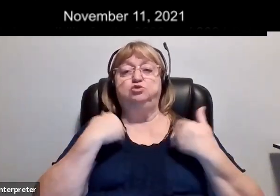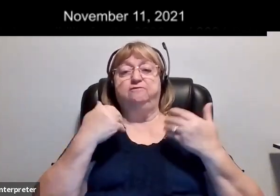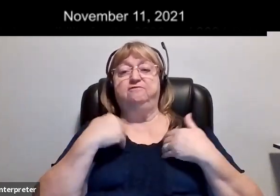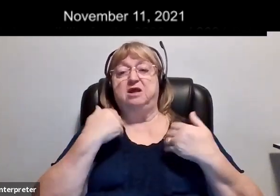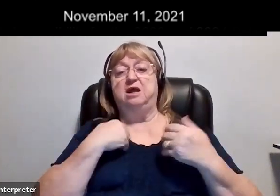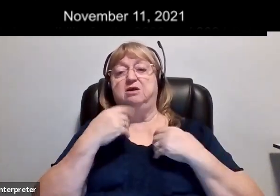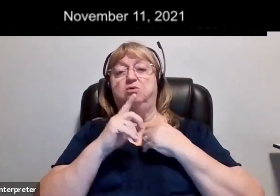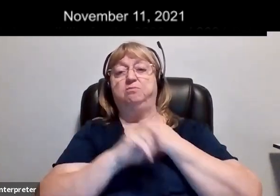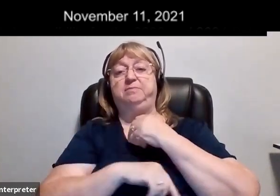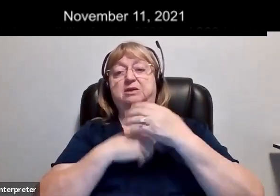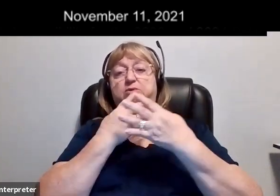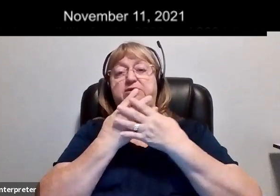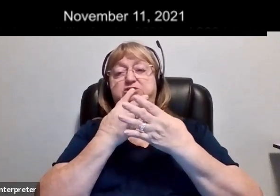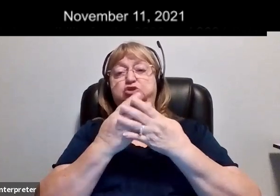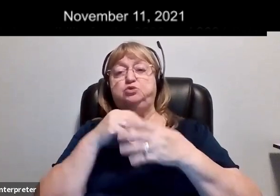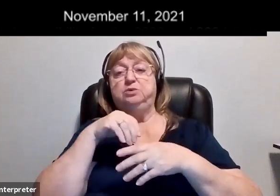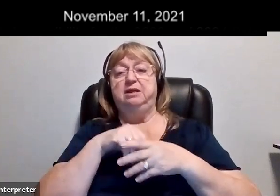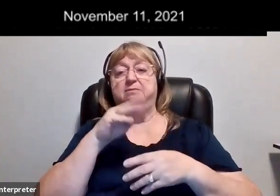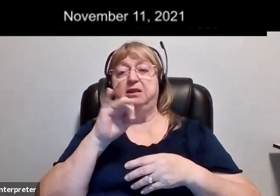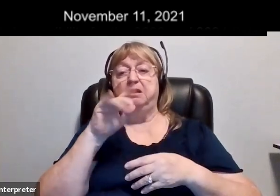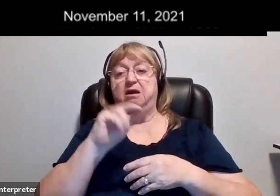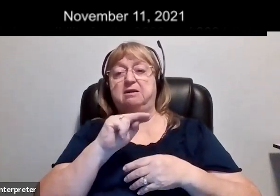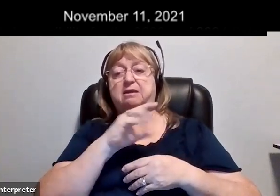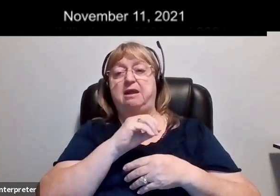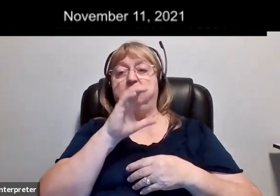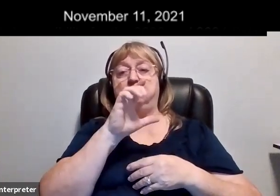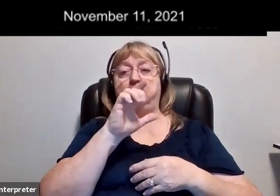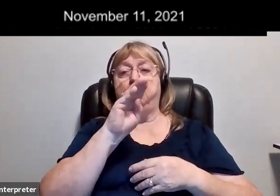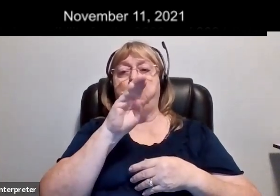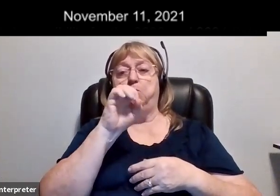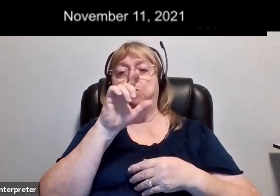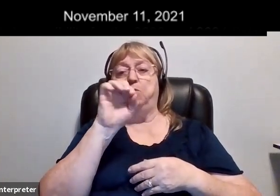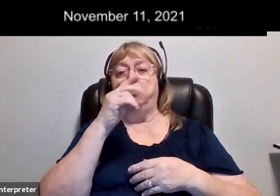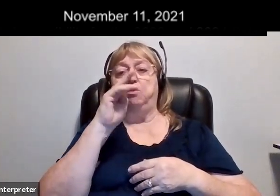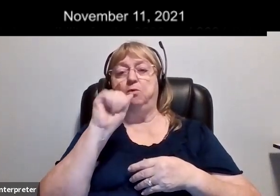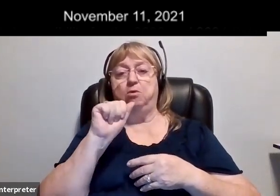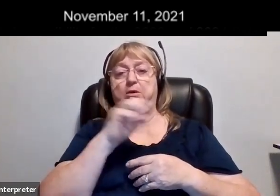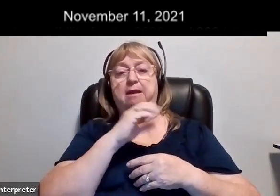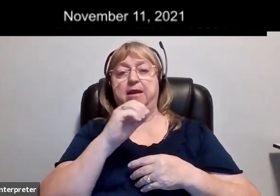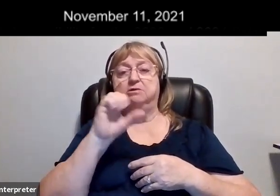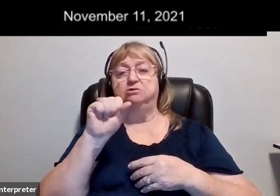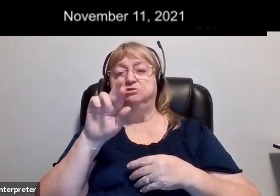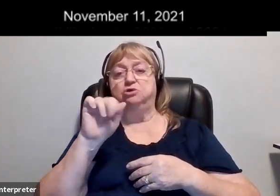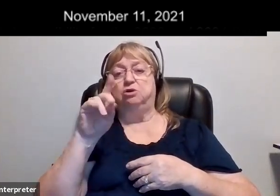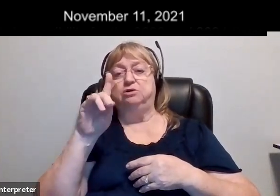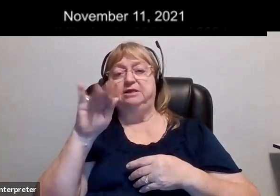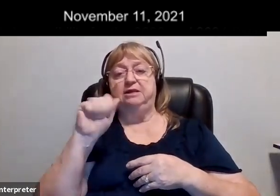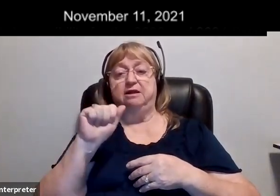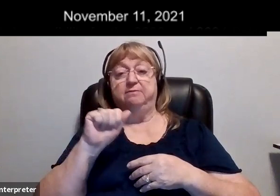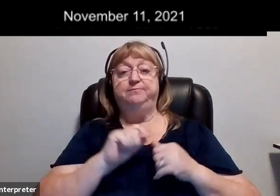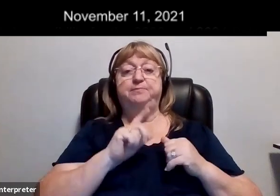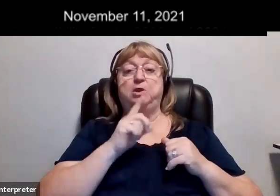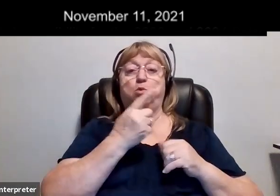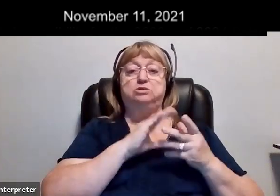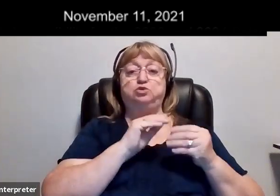Institute in Milan and Bologna, and the one in Sardinia. The first story is about the birth of